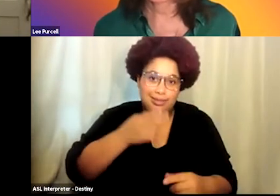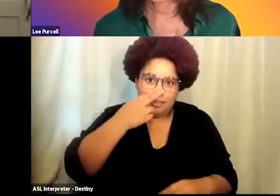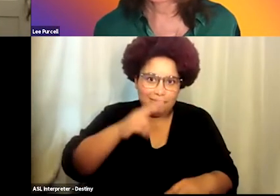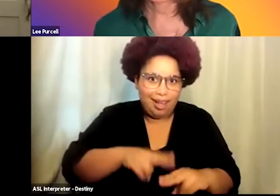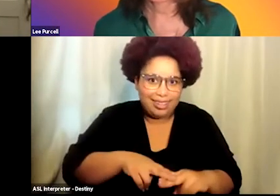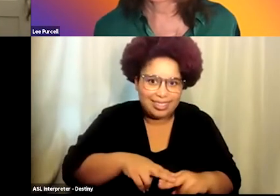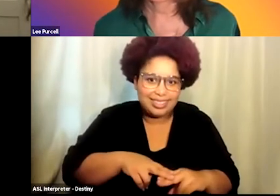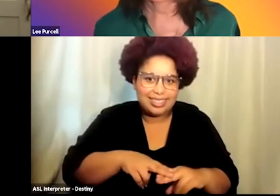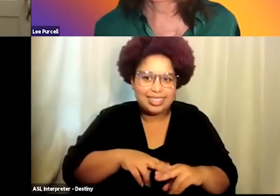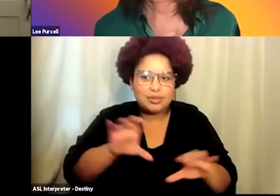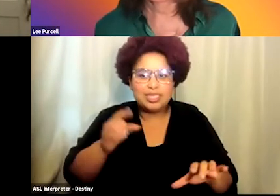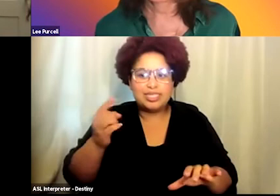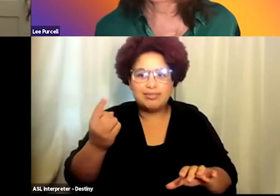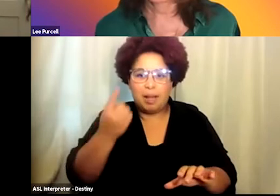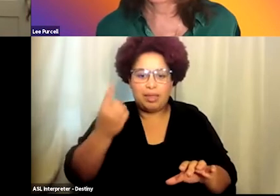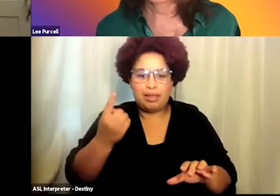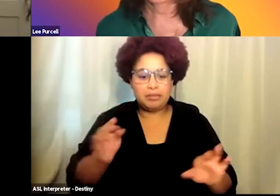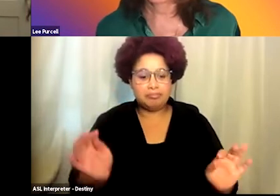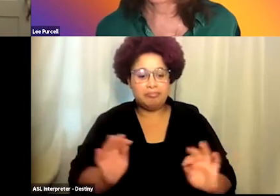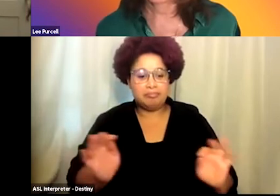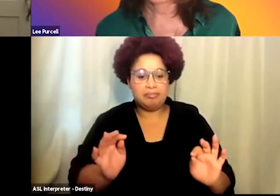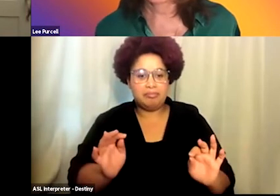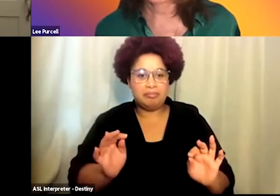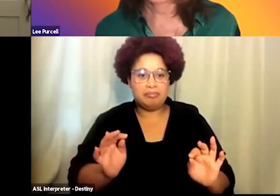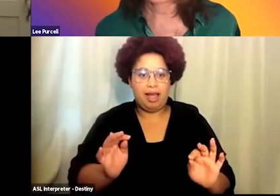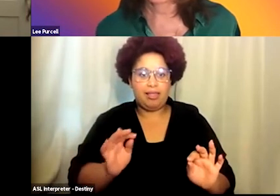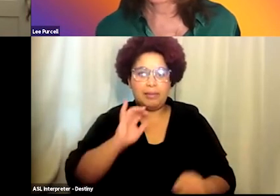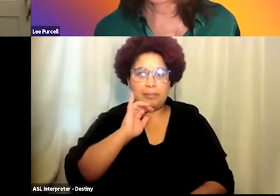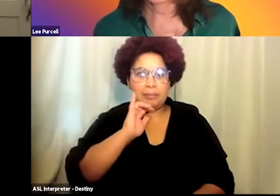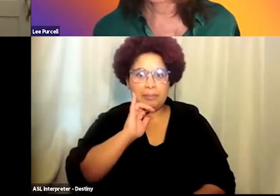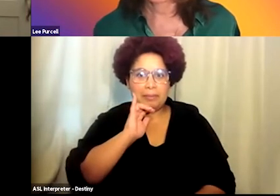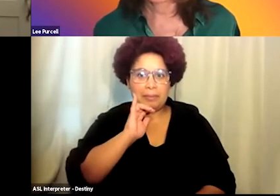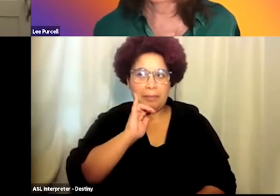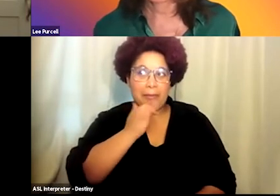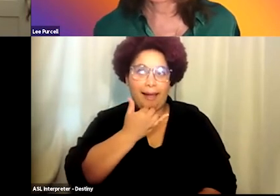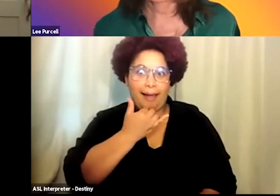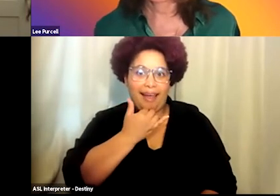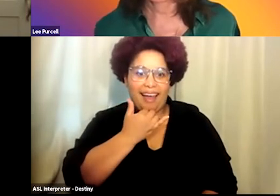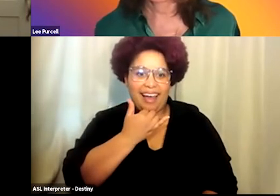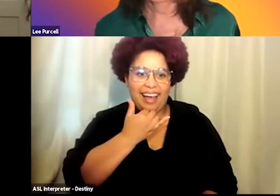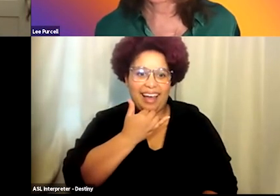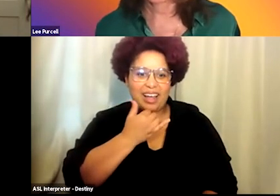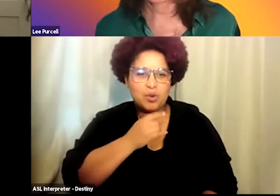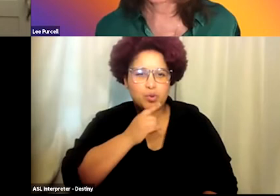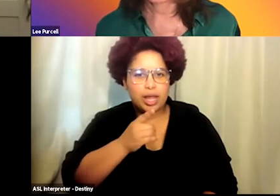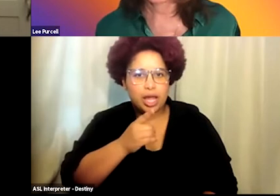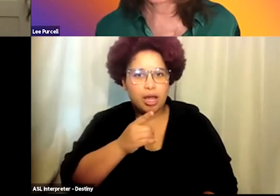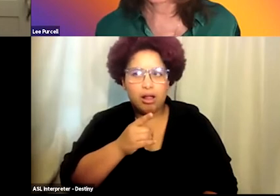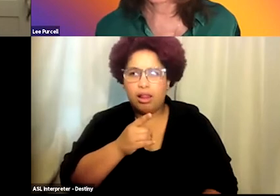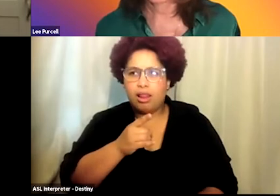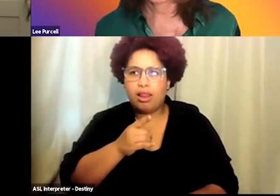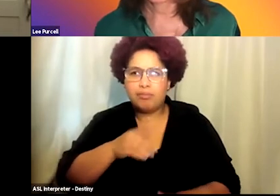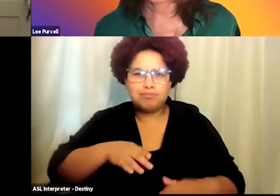do something absolutely meaningless and have it accidentally just be a real springboard